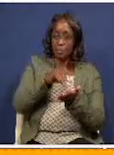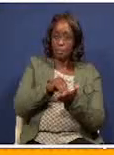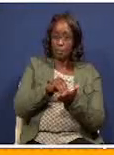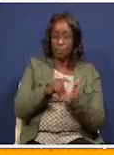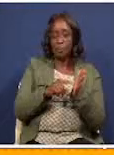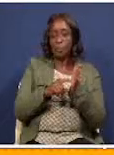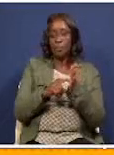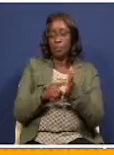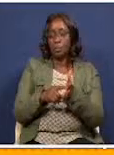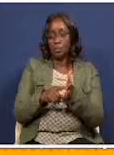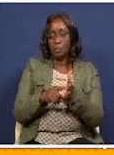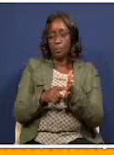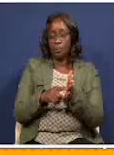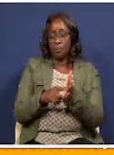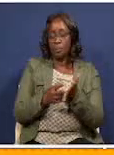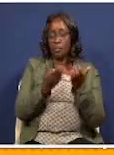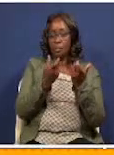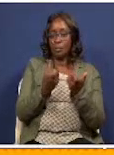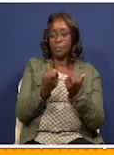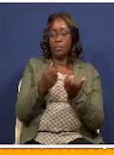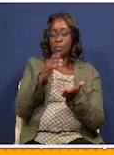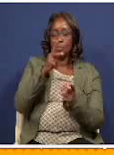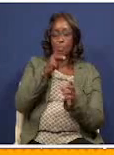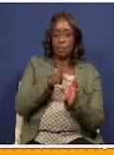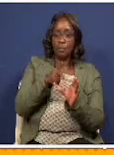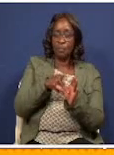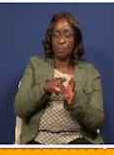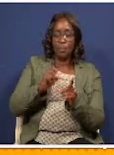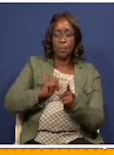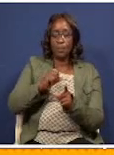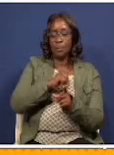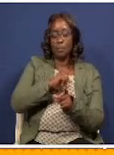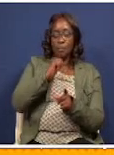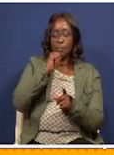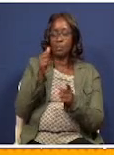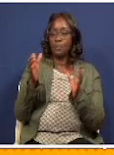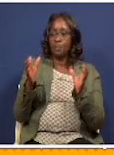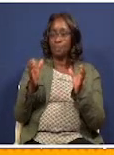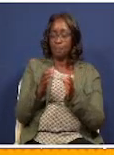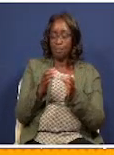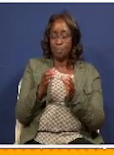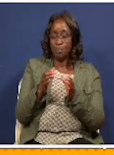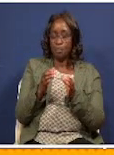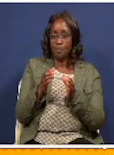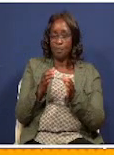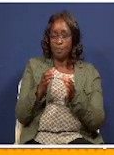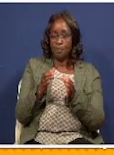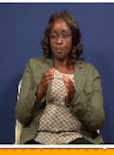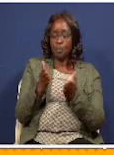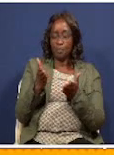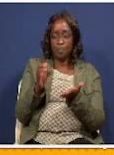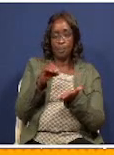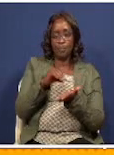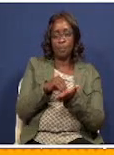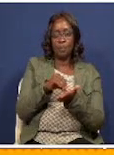huye rupo tonya kirireo. The Senate is not a party in this suit, in this appeals.